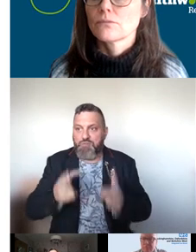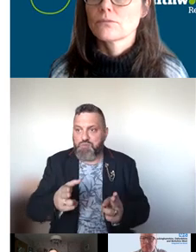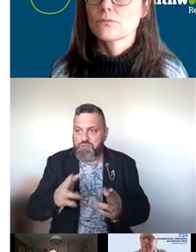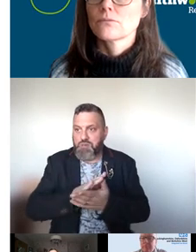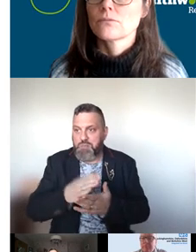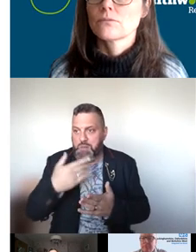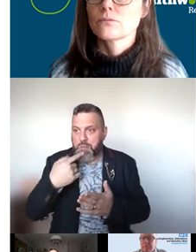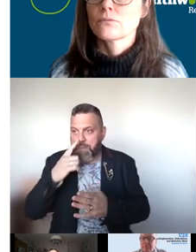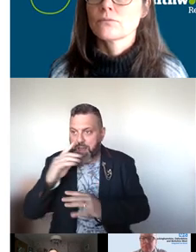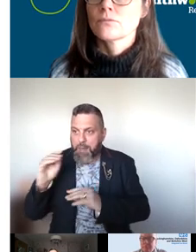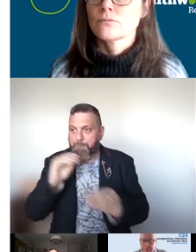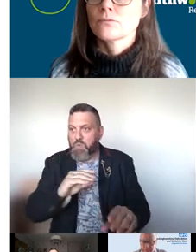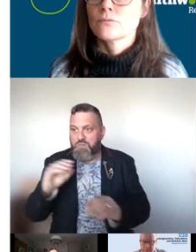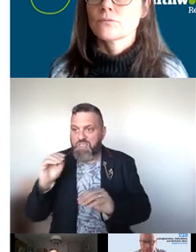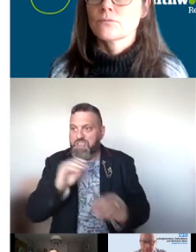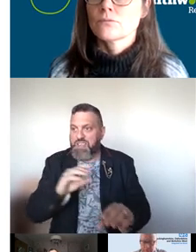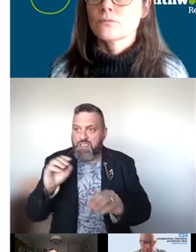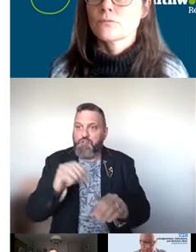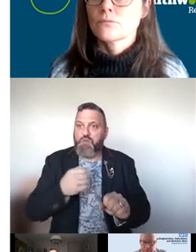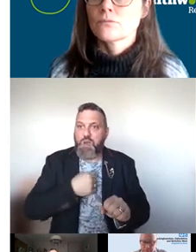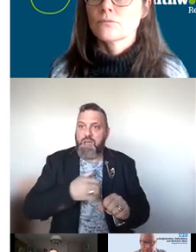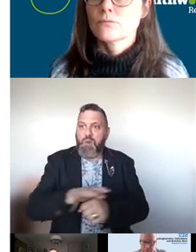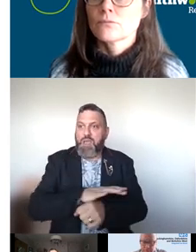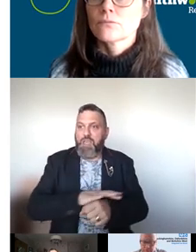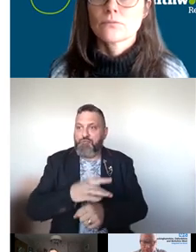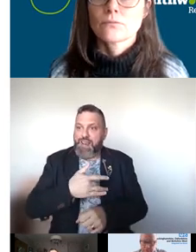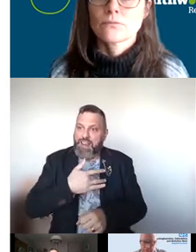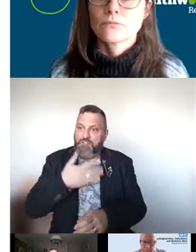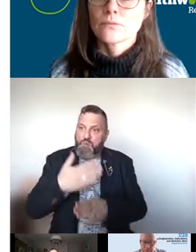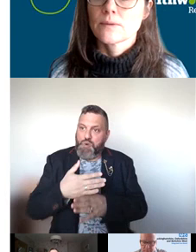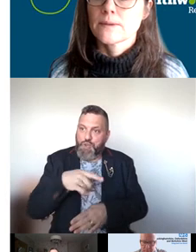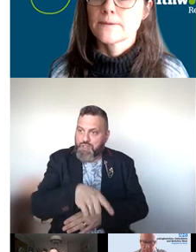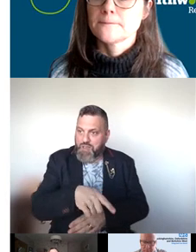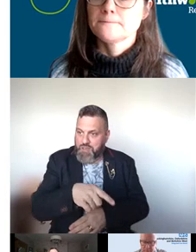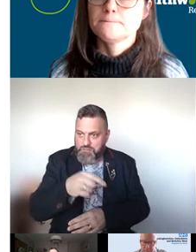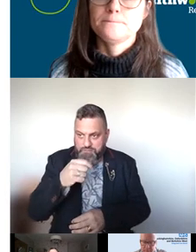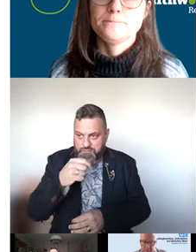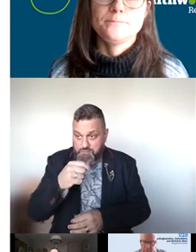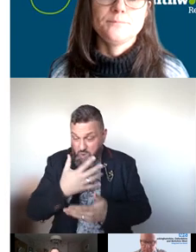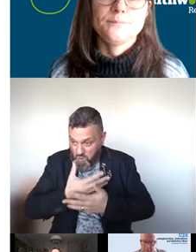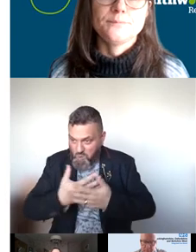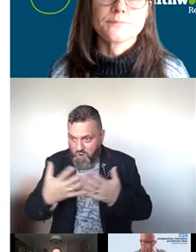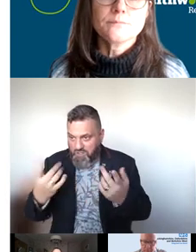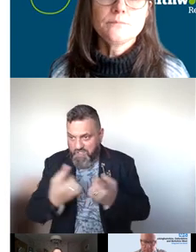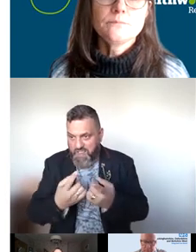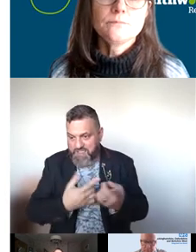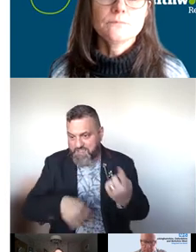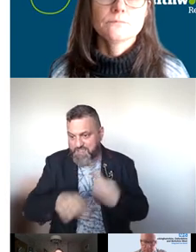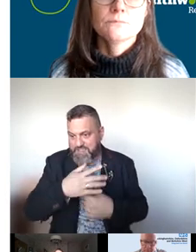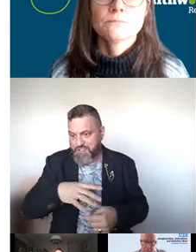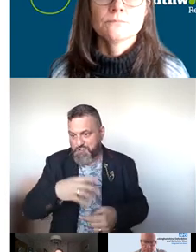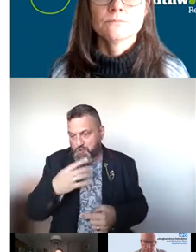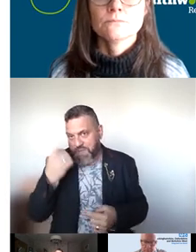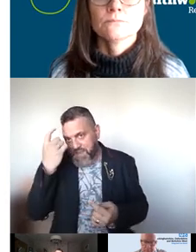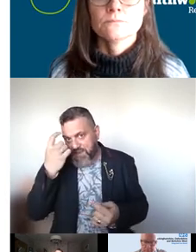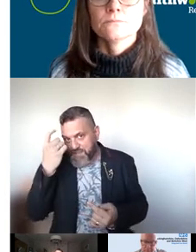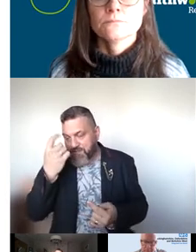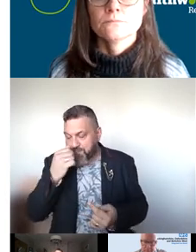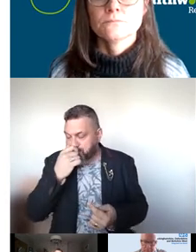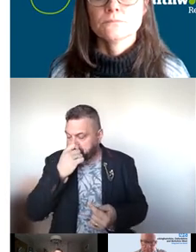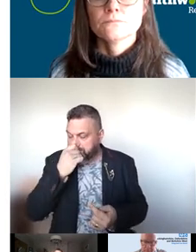move into our area to live and work. So all of those things need to be taken into account. We also